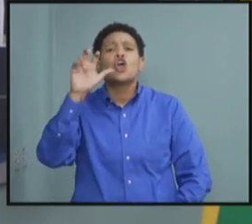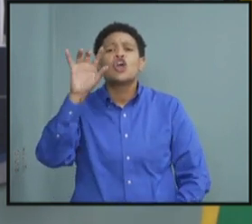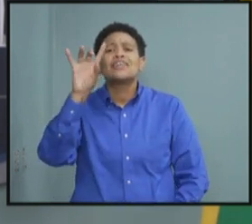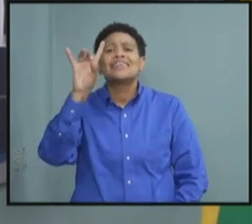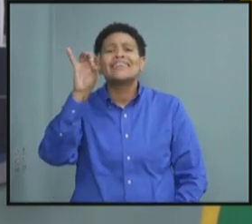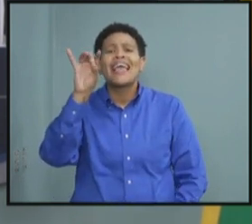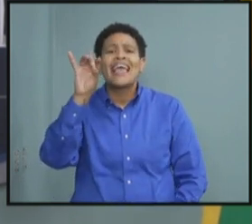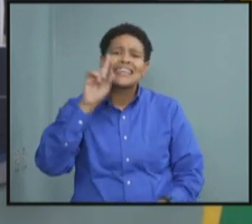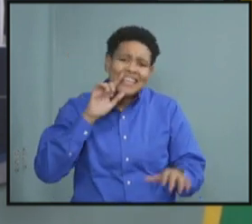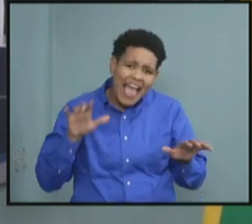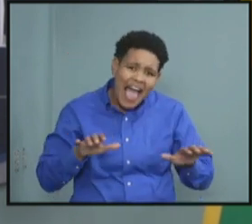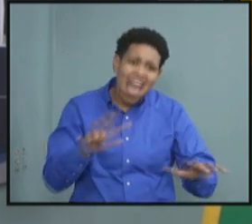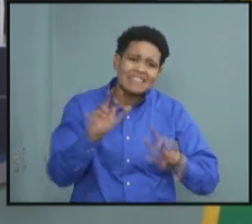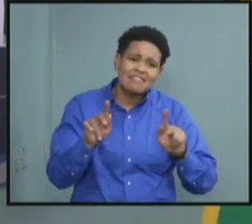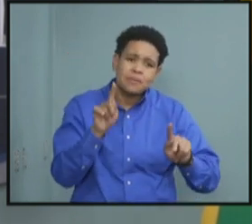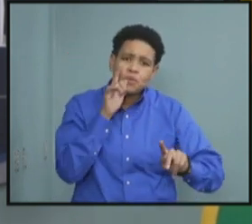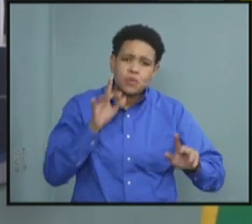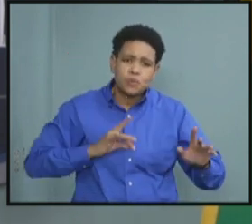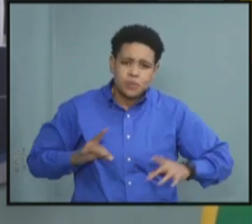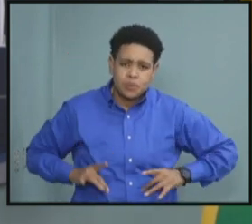380 active cases.